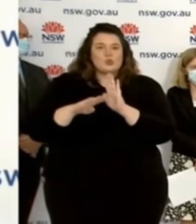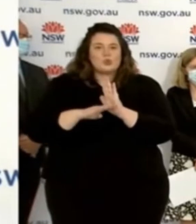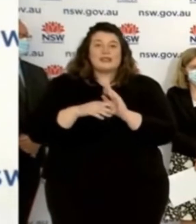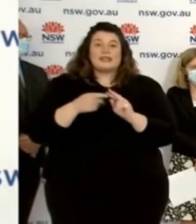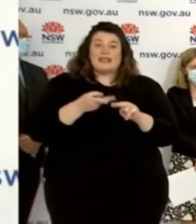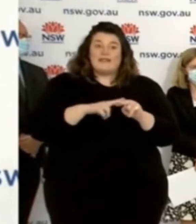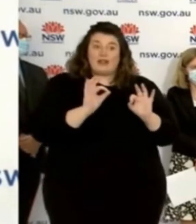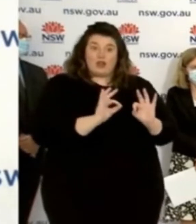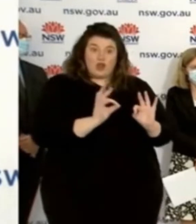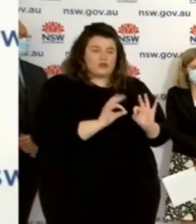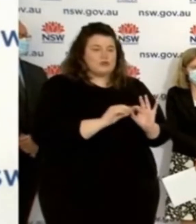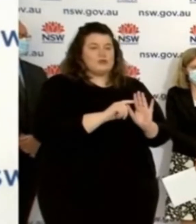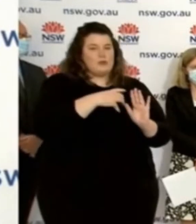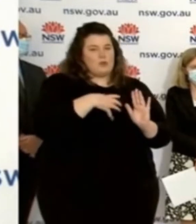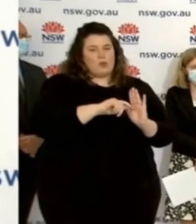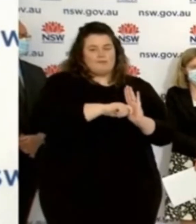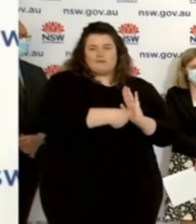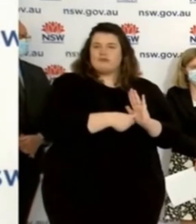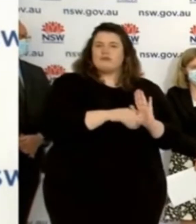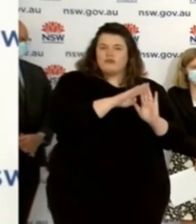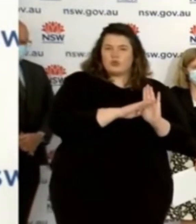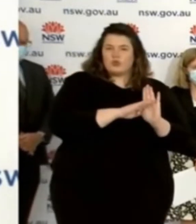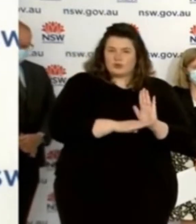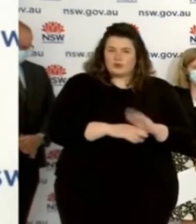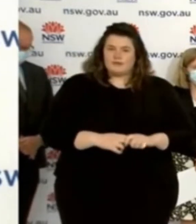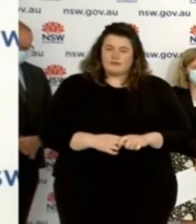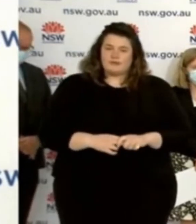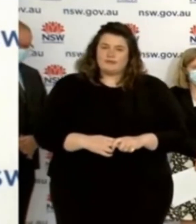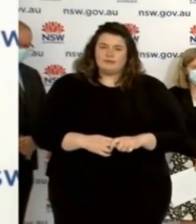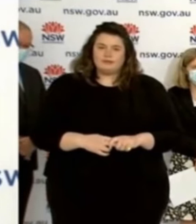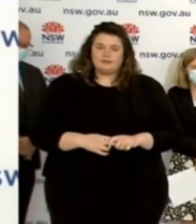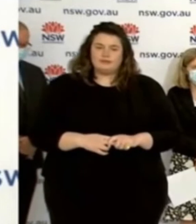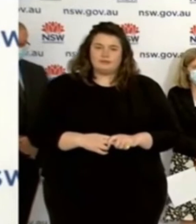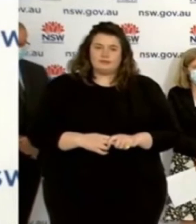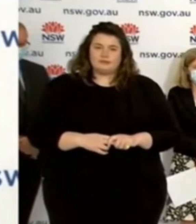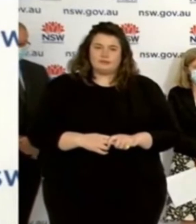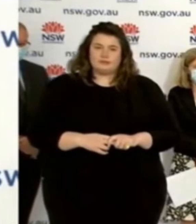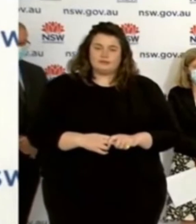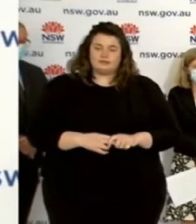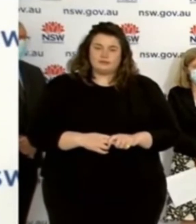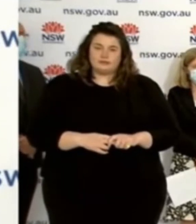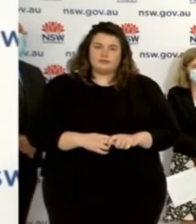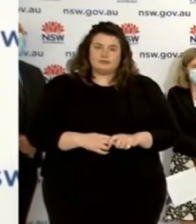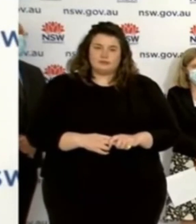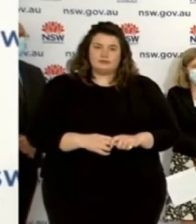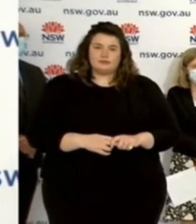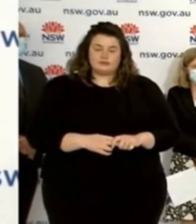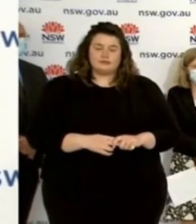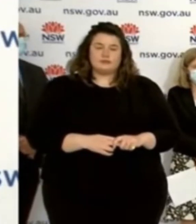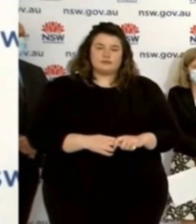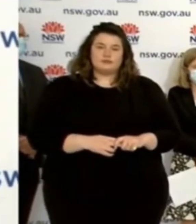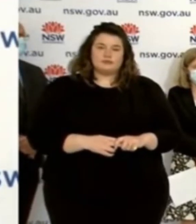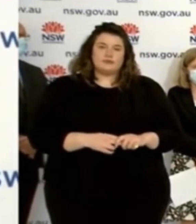time. However, at any stage, and this is consistent with the Doherty report, at any stage, if there's a